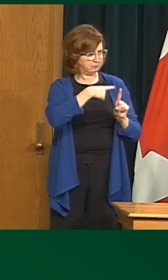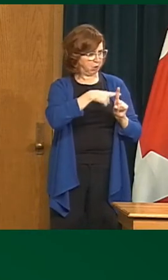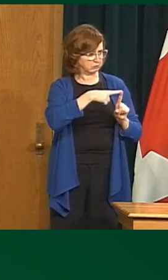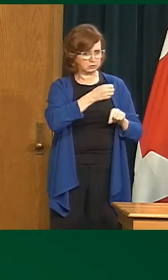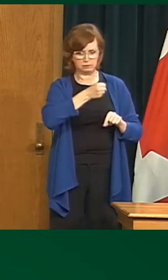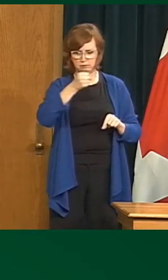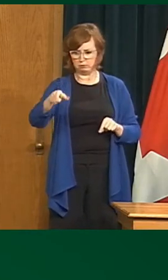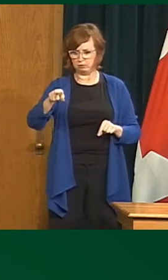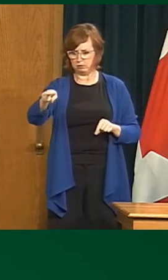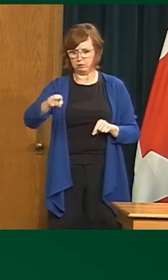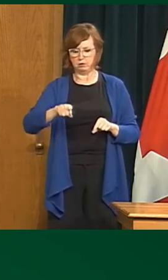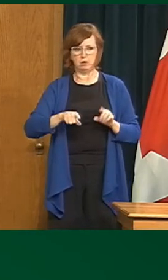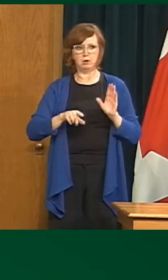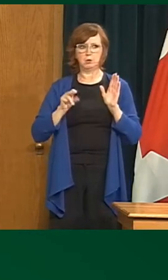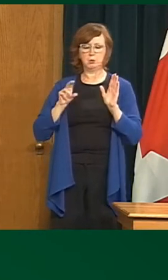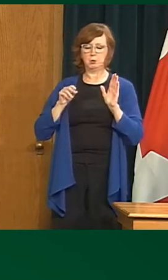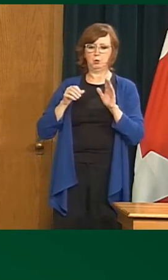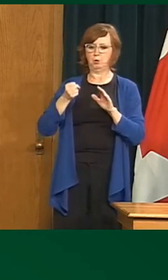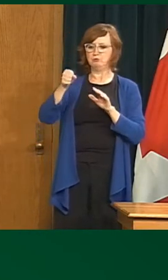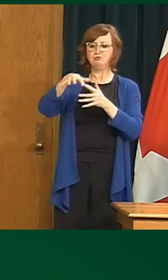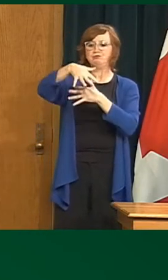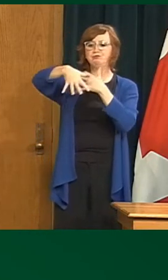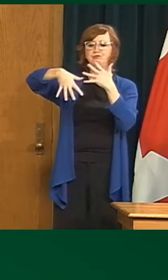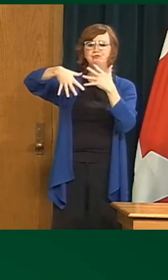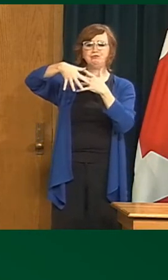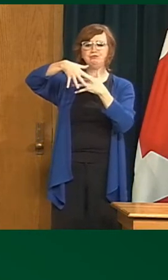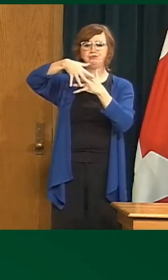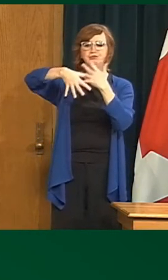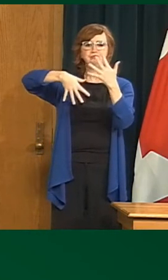It's actually a separate location that was set up